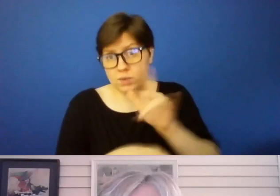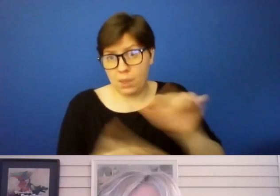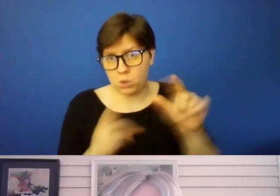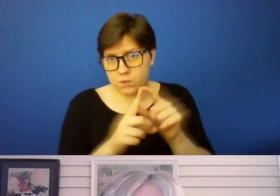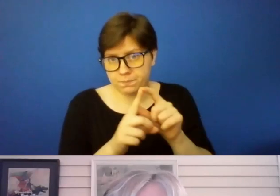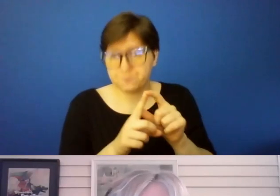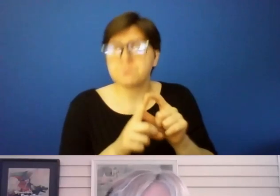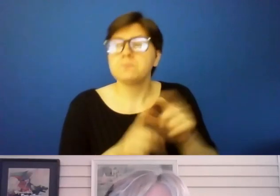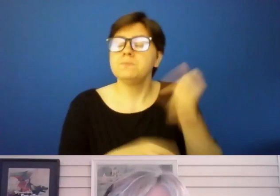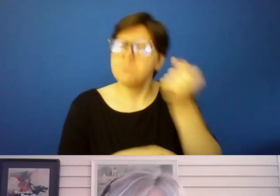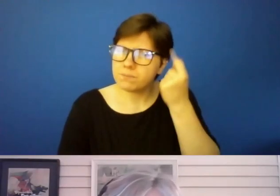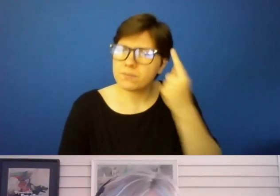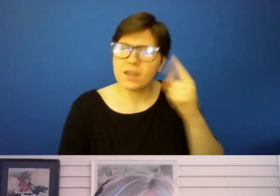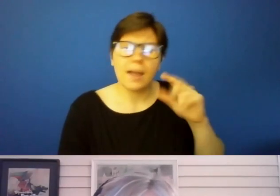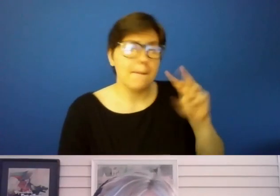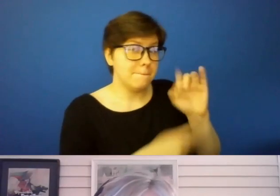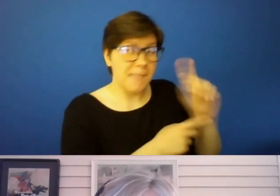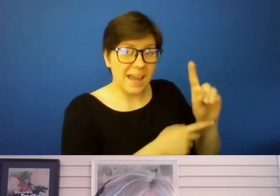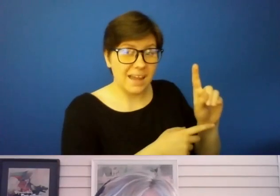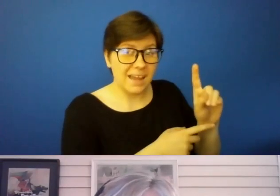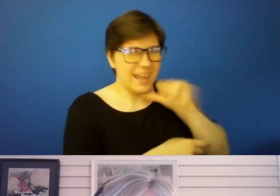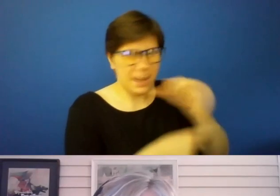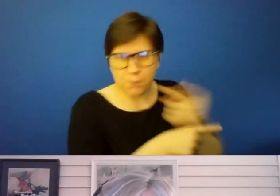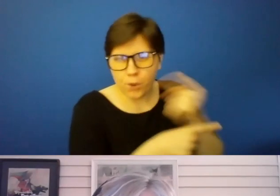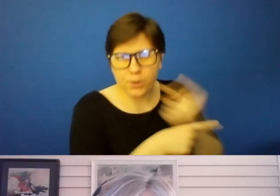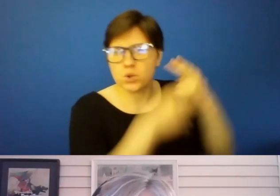it's inappropriate to call MAIDE suicide,